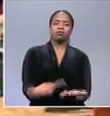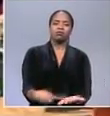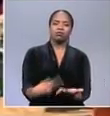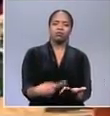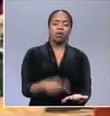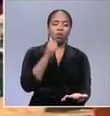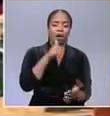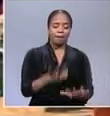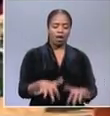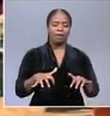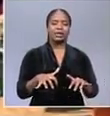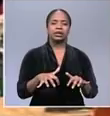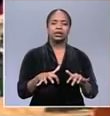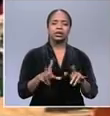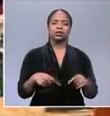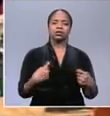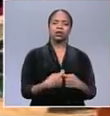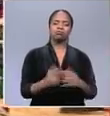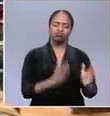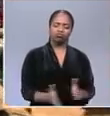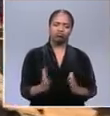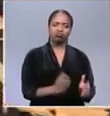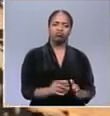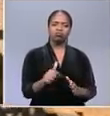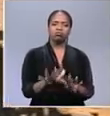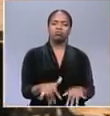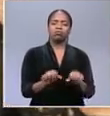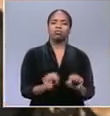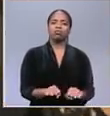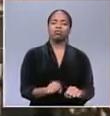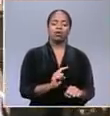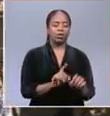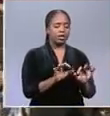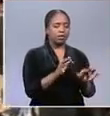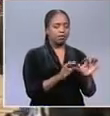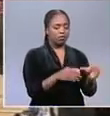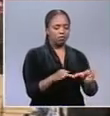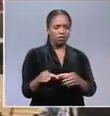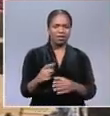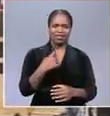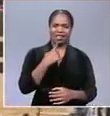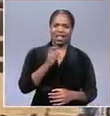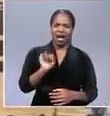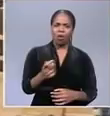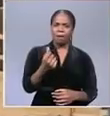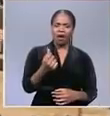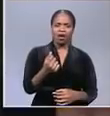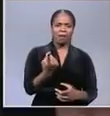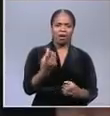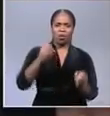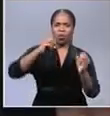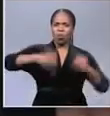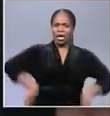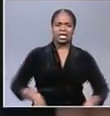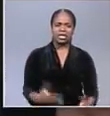of a parliamentary task team preparing for the next parliament. The official opposition says government's talk of belt tightening is merely lip